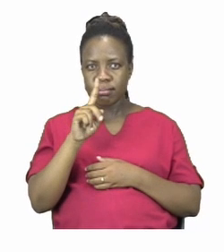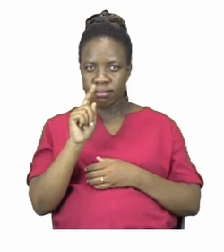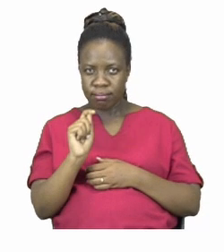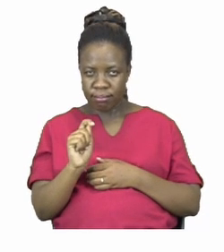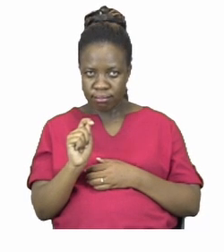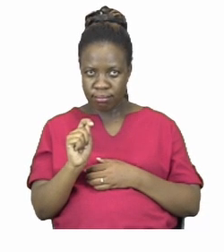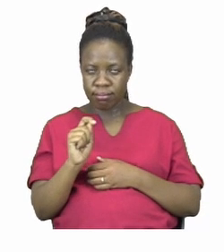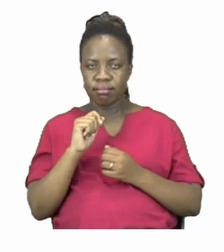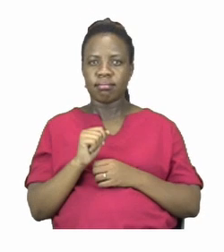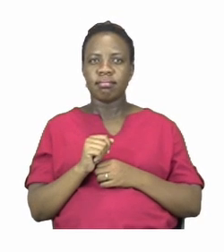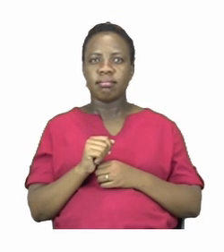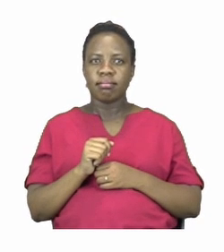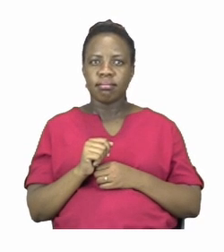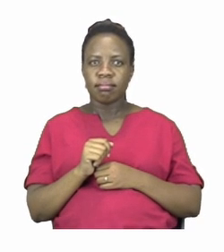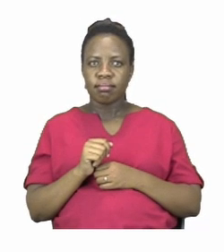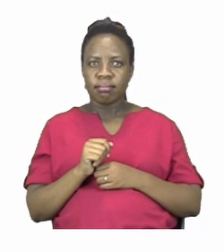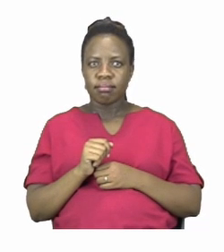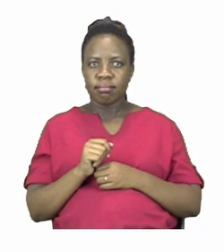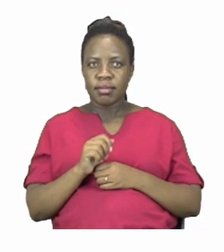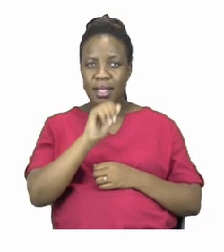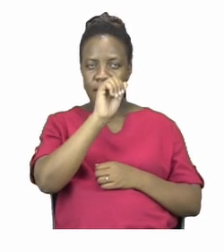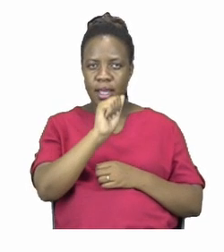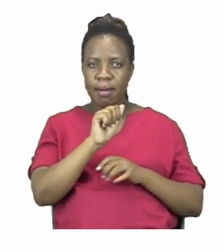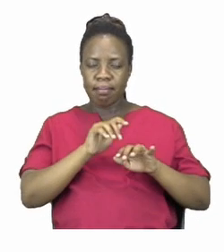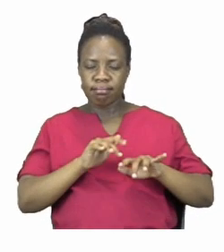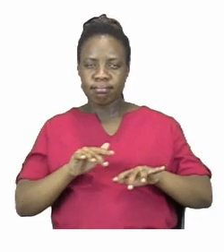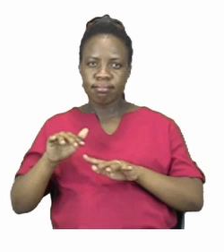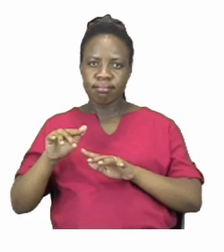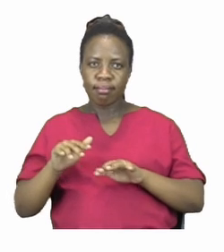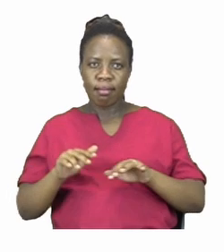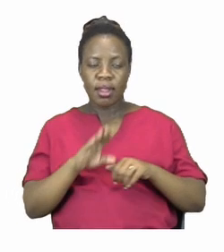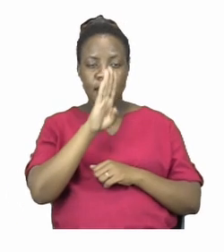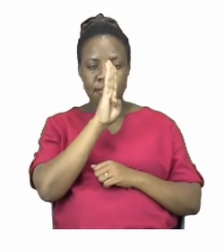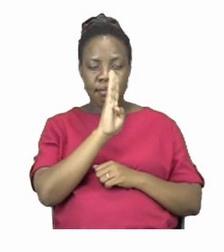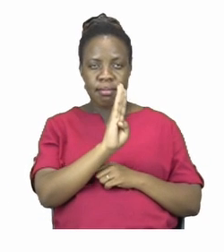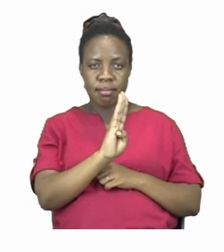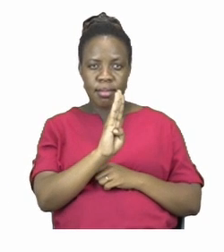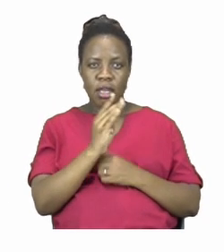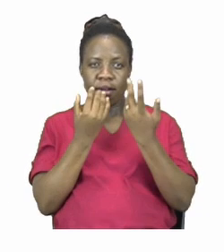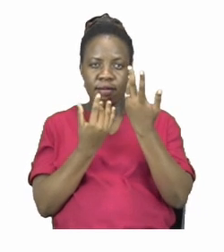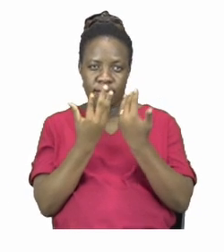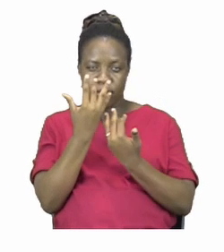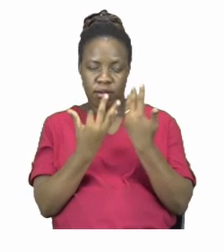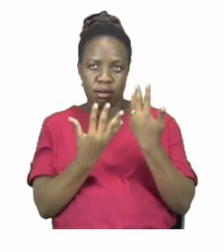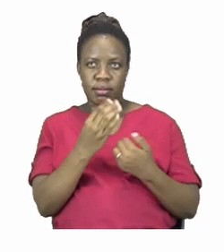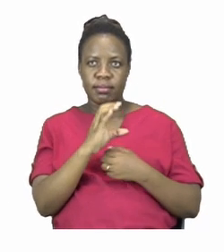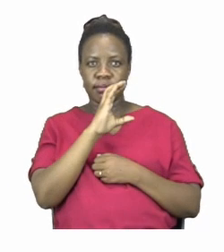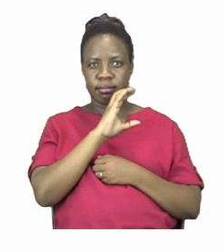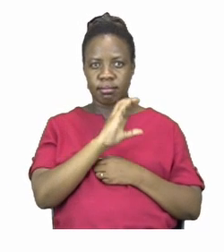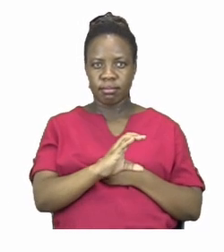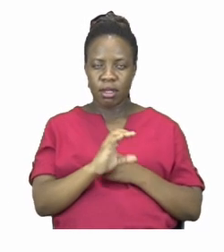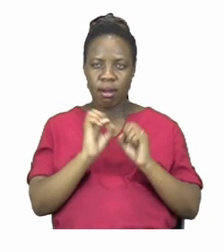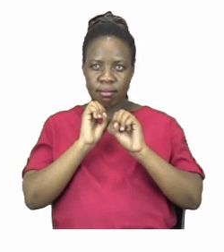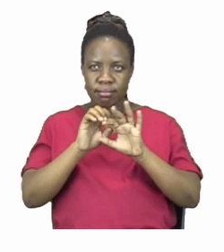sentences by using those words. Now everyone, remember, when you write sentences, you must always start